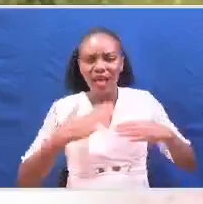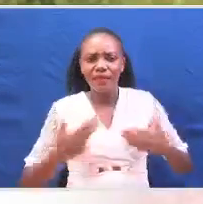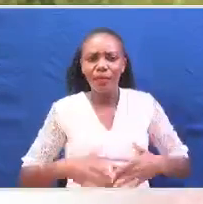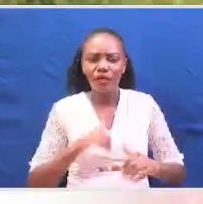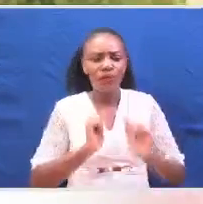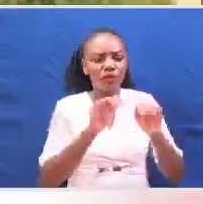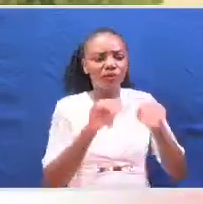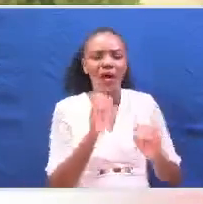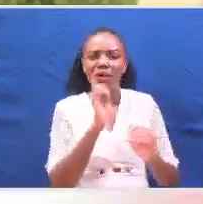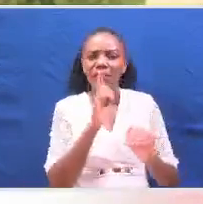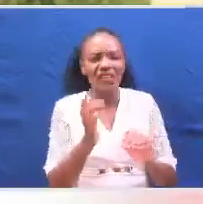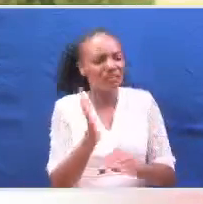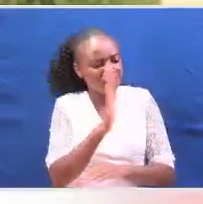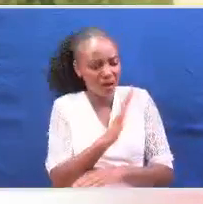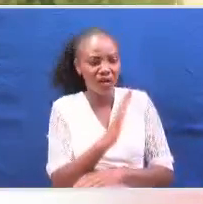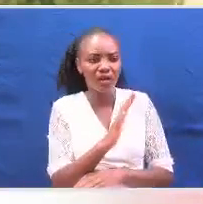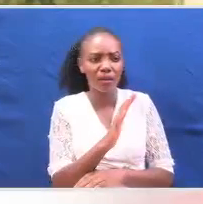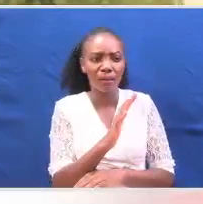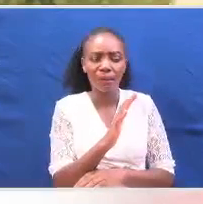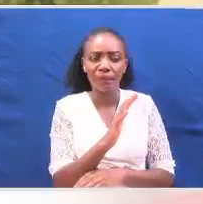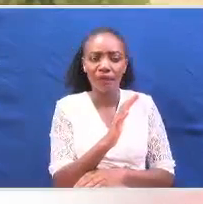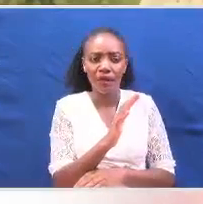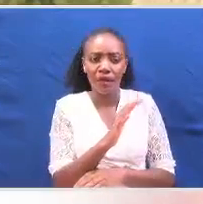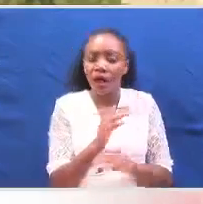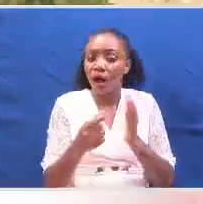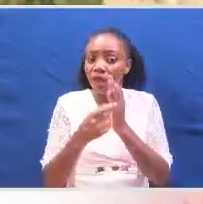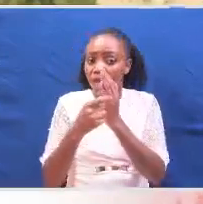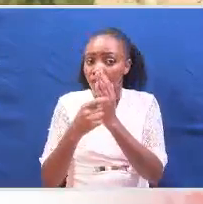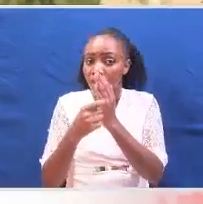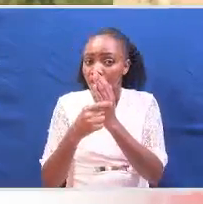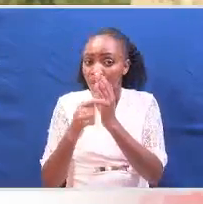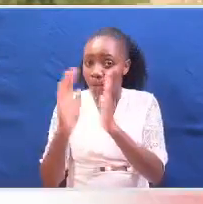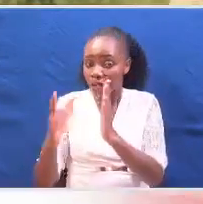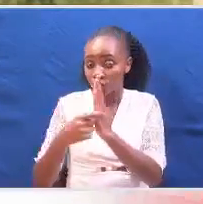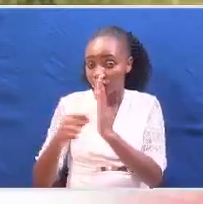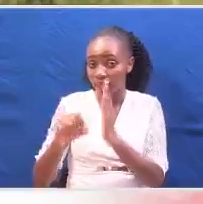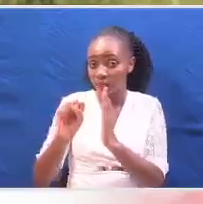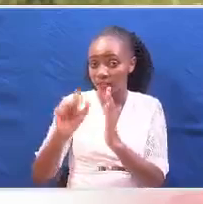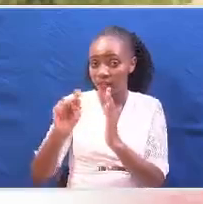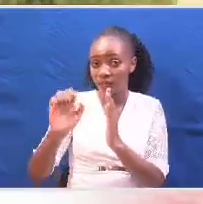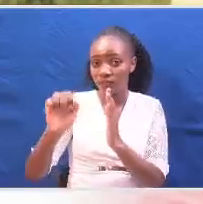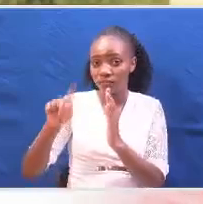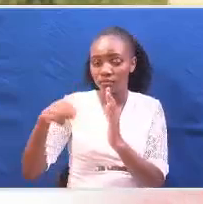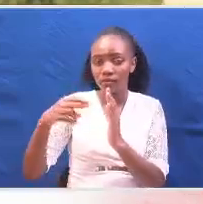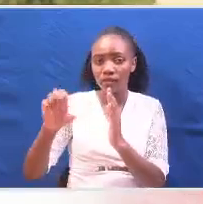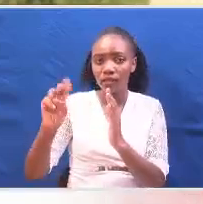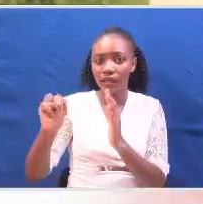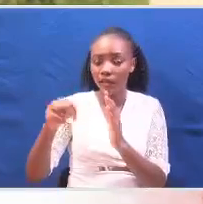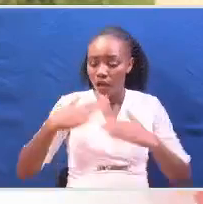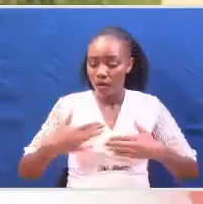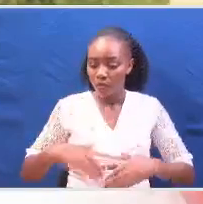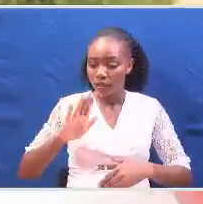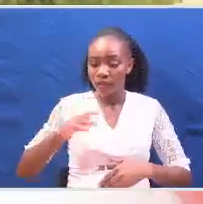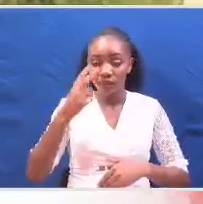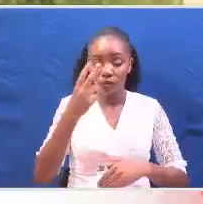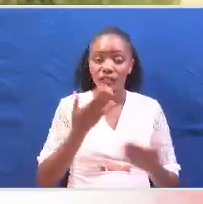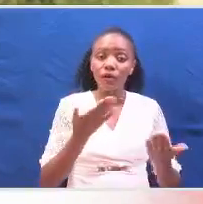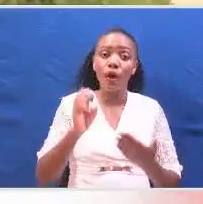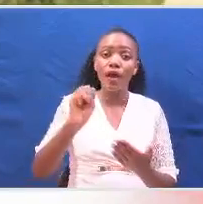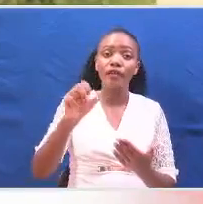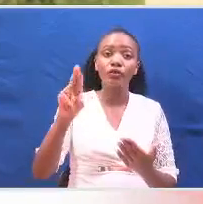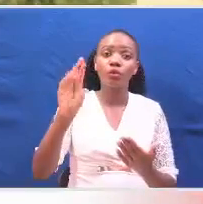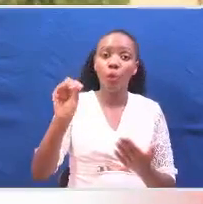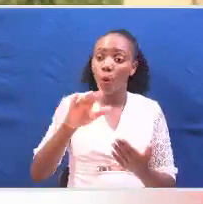ambao mtu anaitwa Stephen Ogola. Mwili wake ulikuwa ulipatikana suo